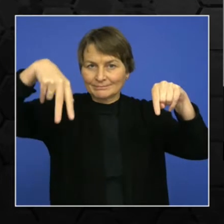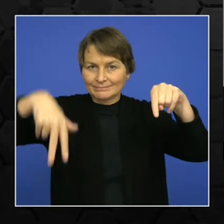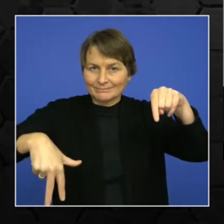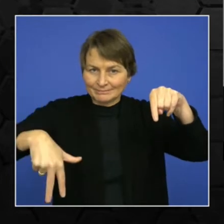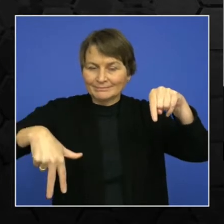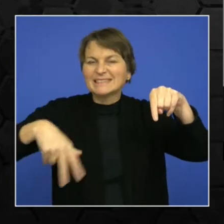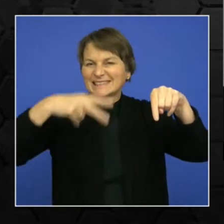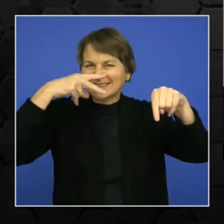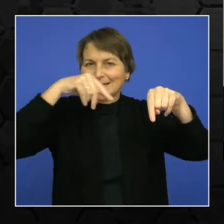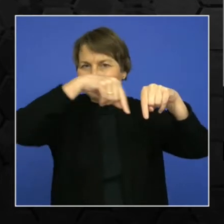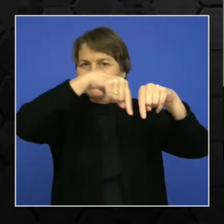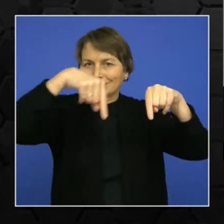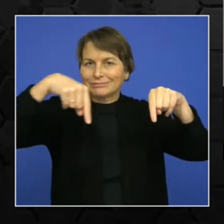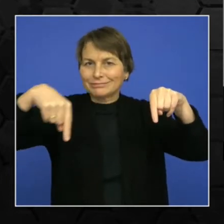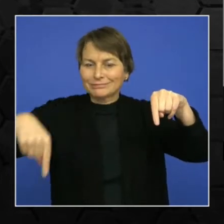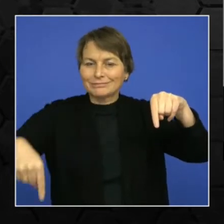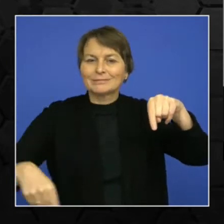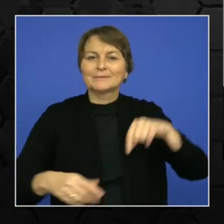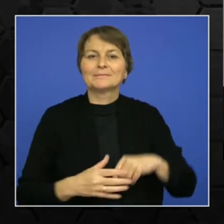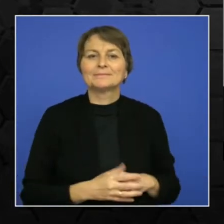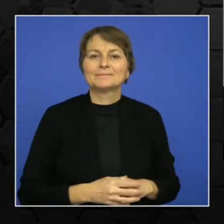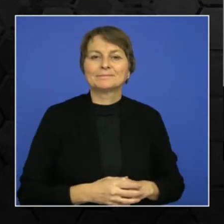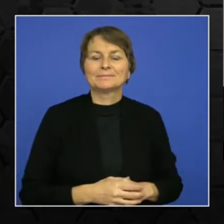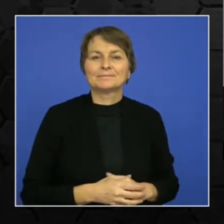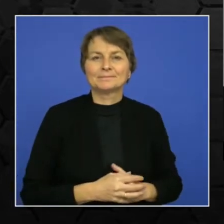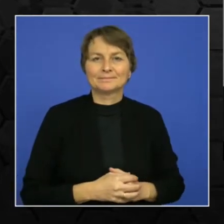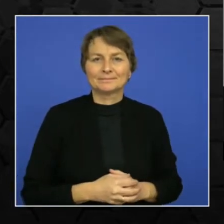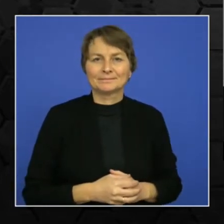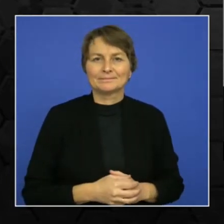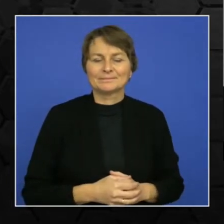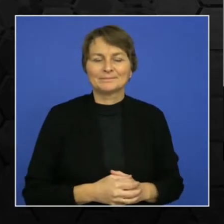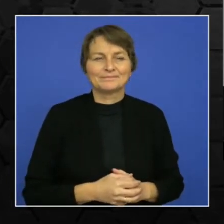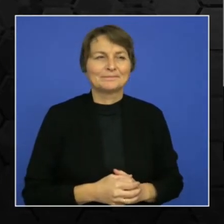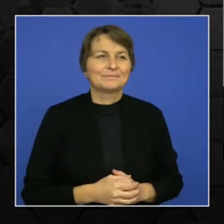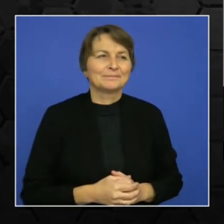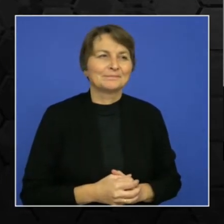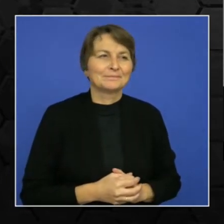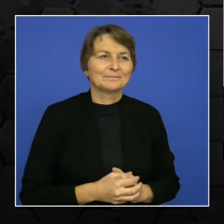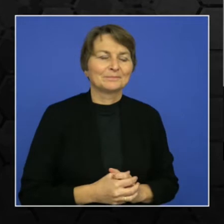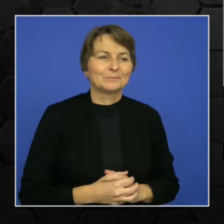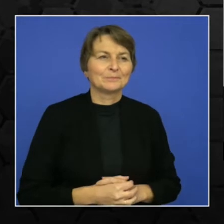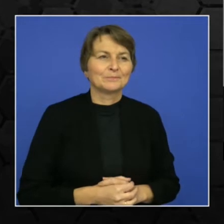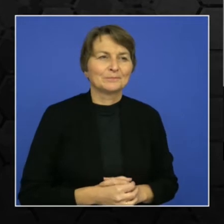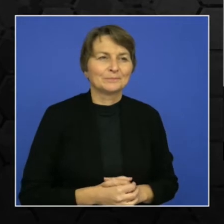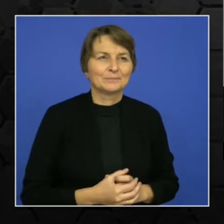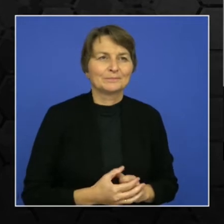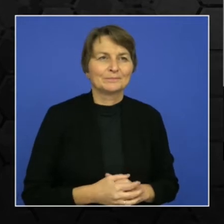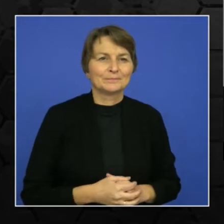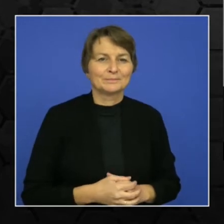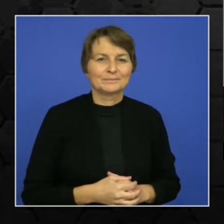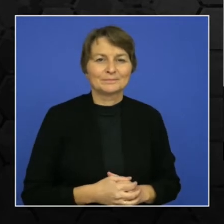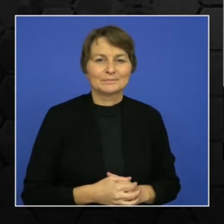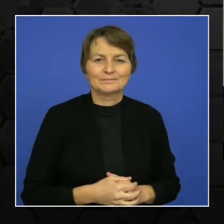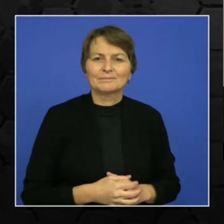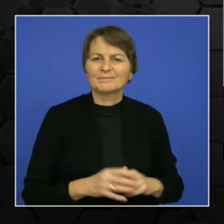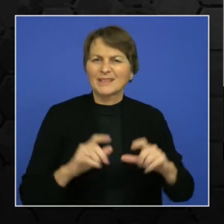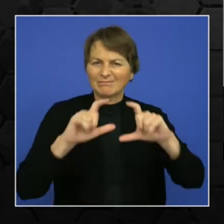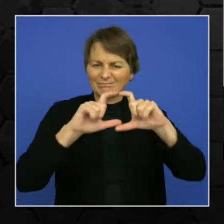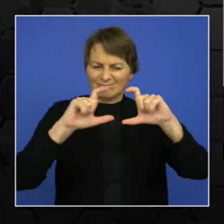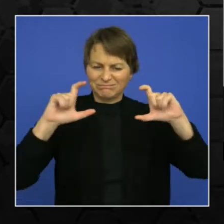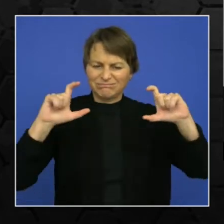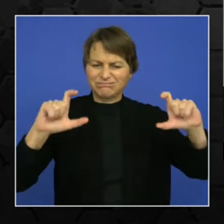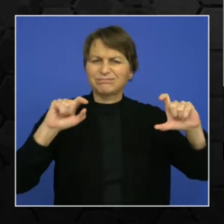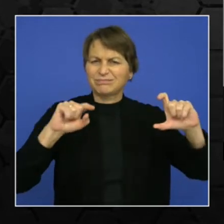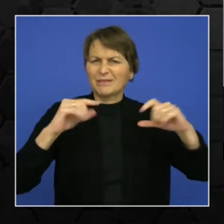right side. The one on the right side stands for the default. Let me just quickly fill in these with the statement blocks. Statement blocks are basically just to show